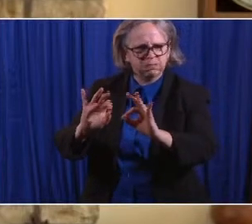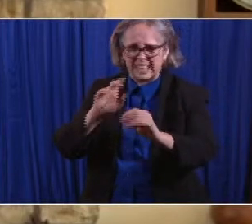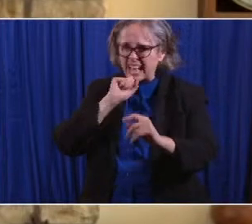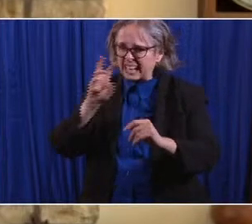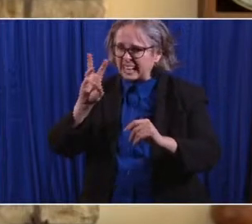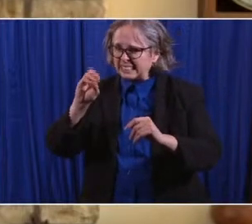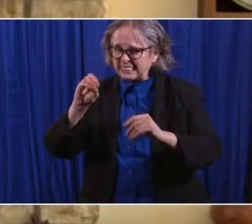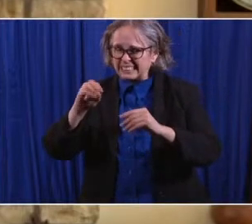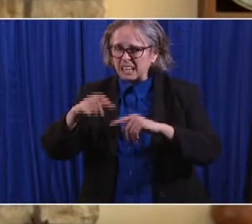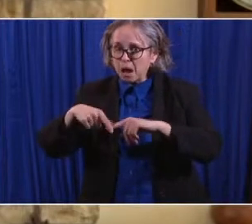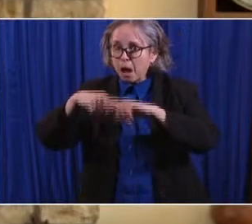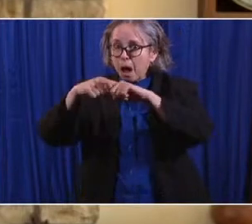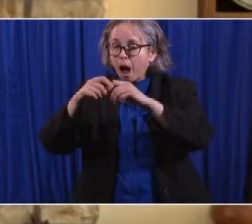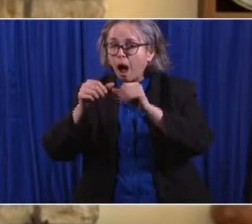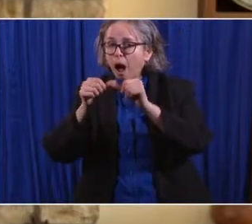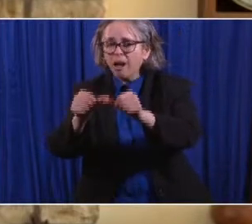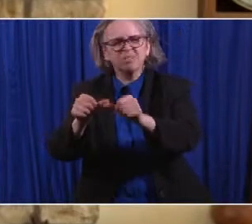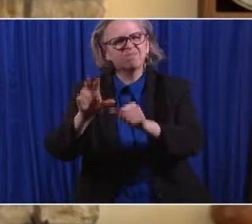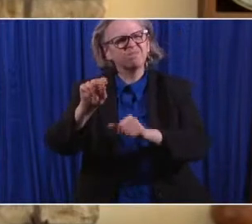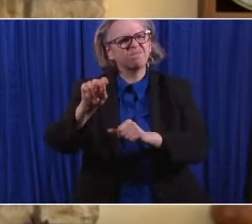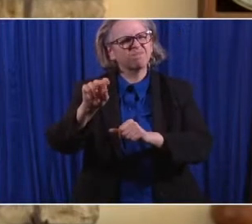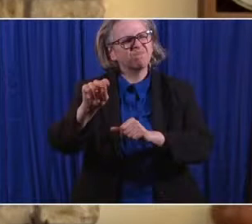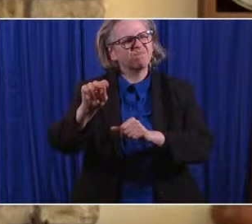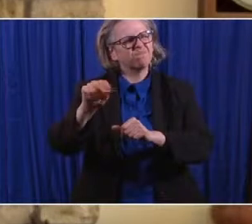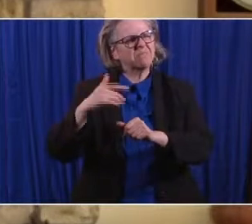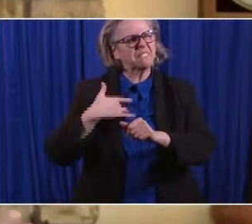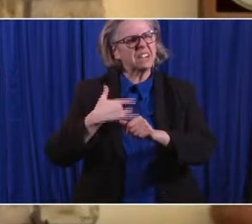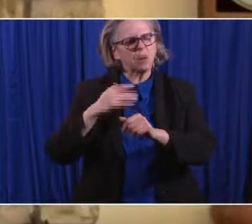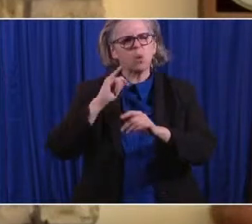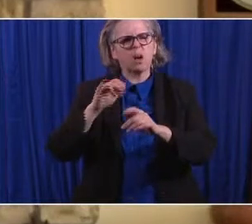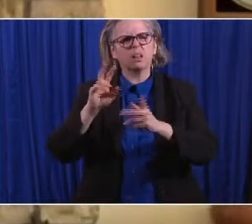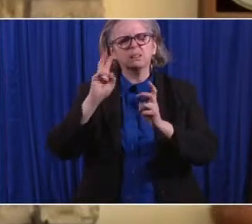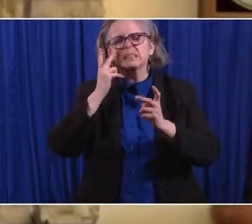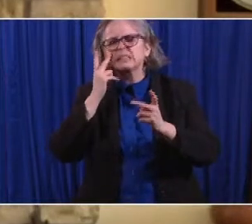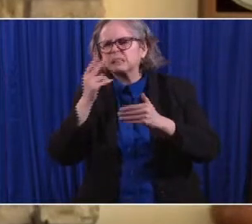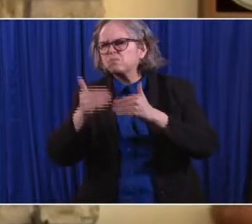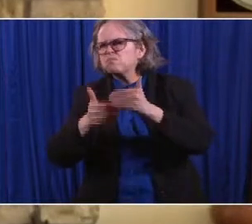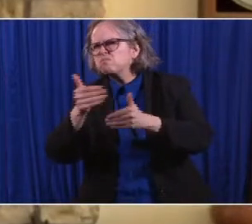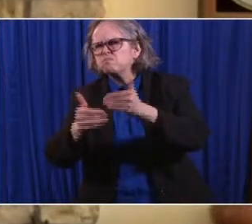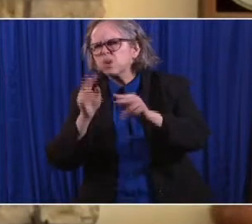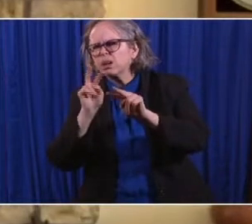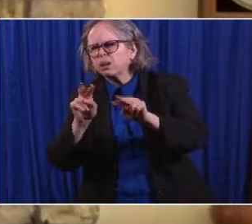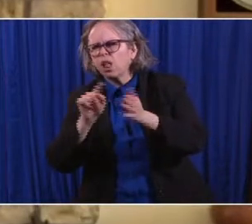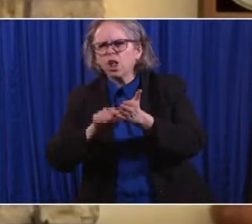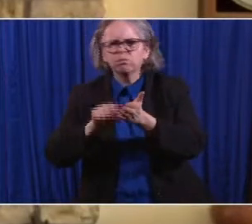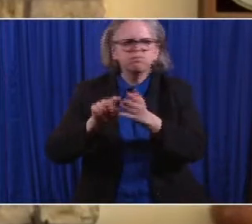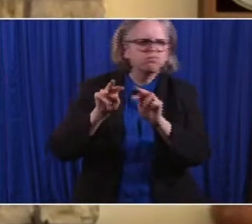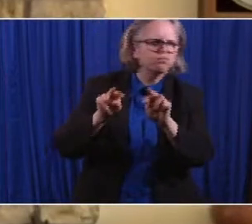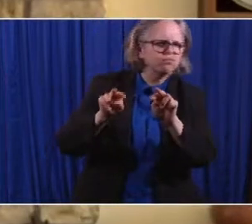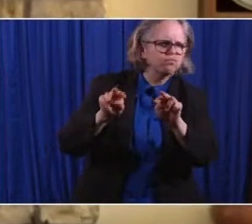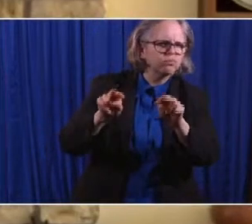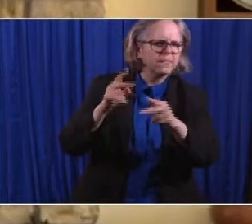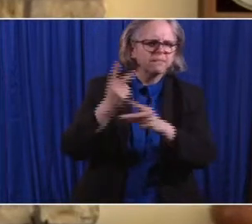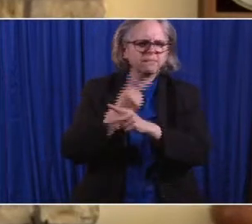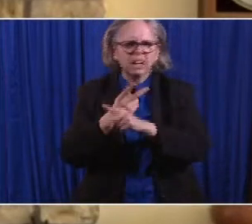at 60 for a month, but we're going to see what the uptake is along with the other groups that we just added.